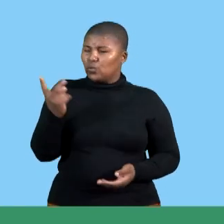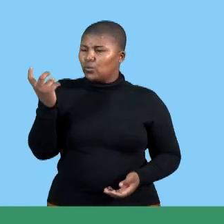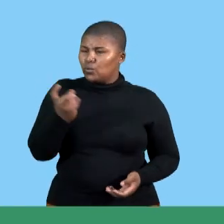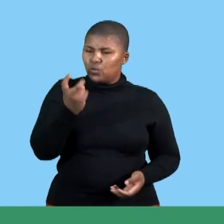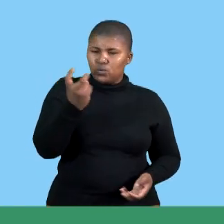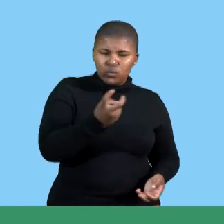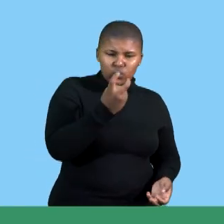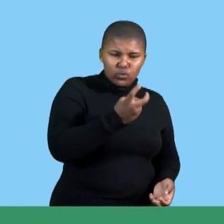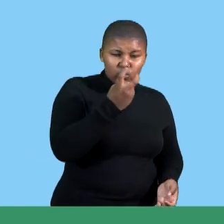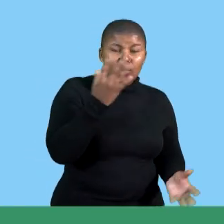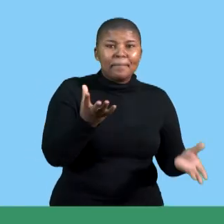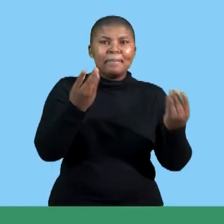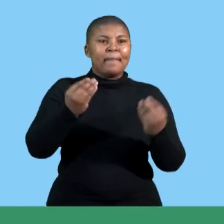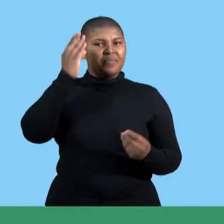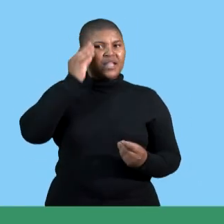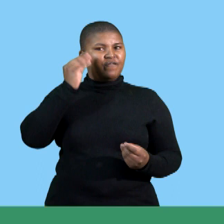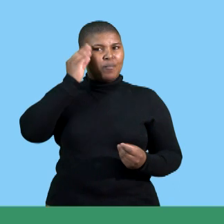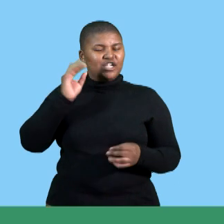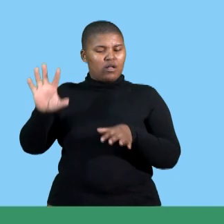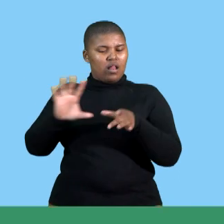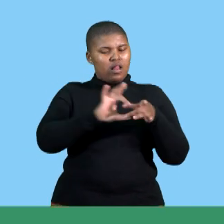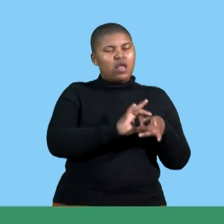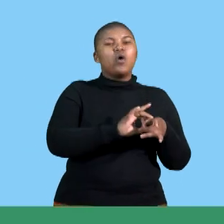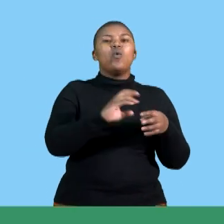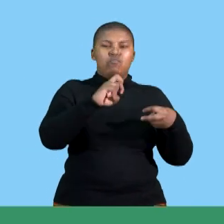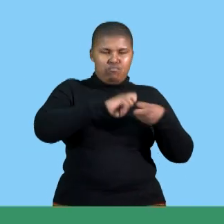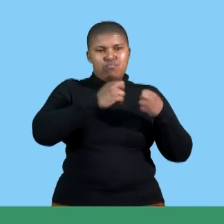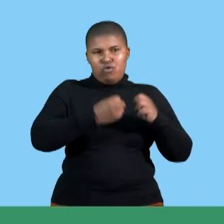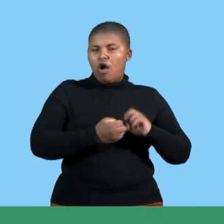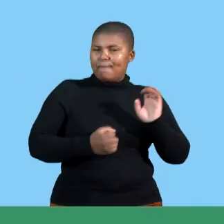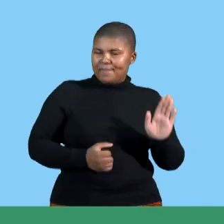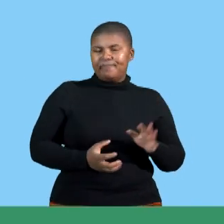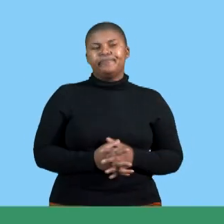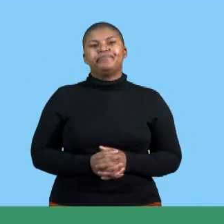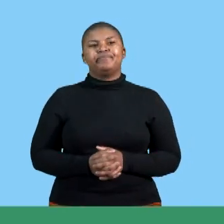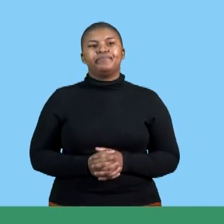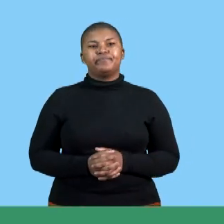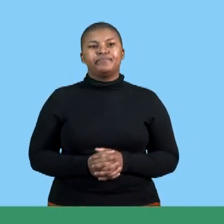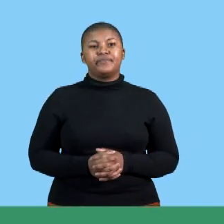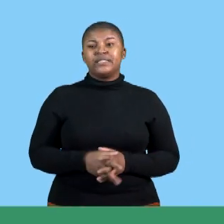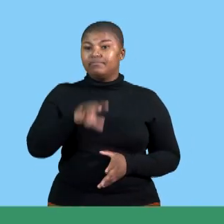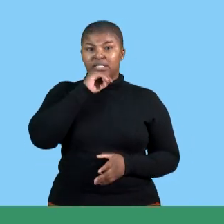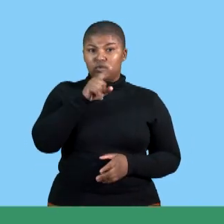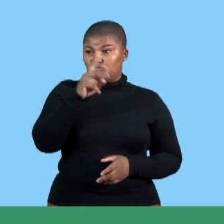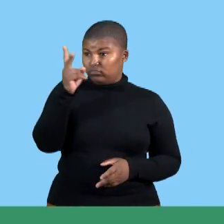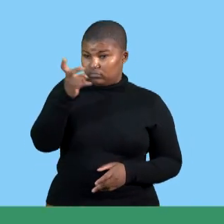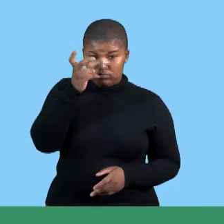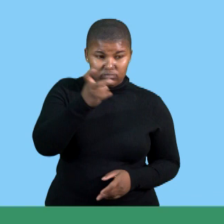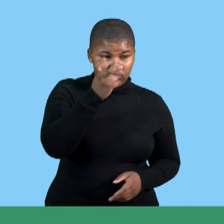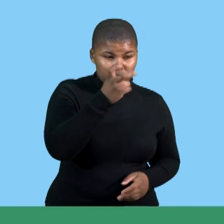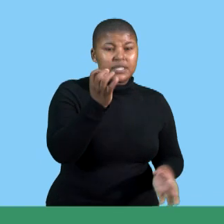search for and find information relating to the problem. You are